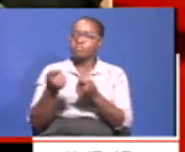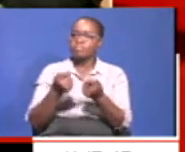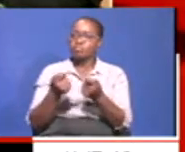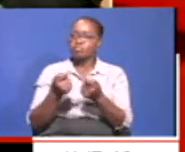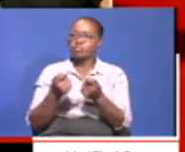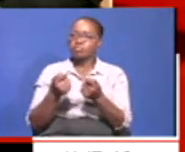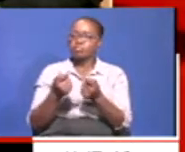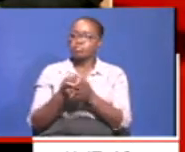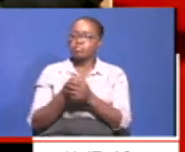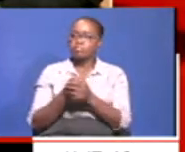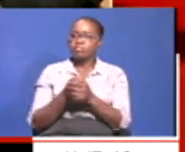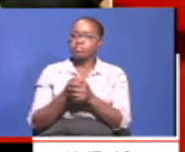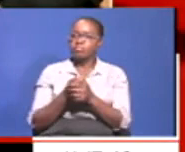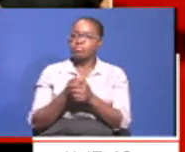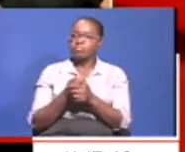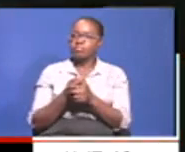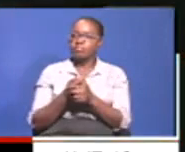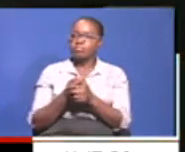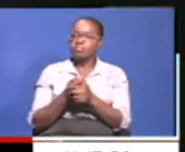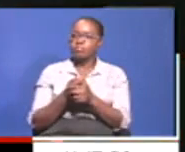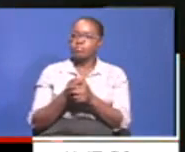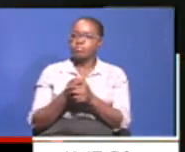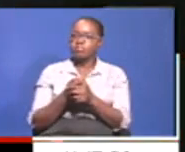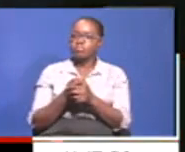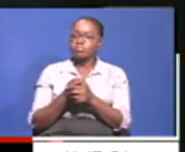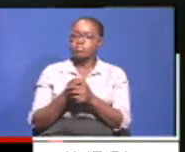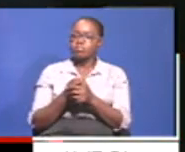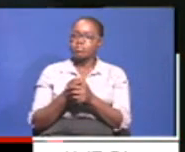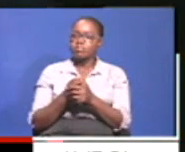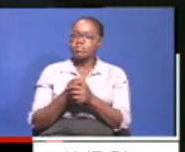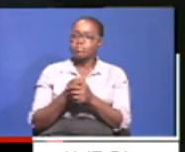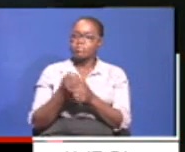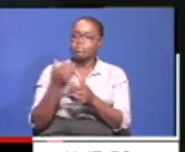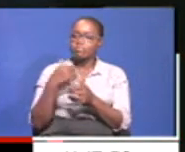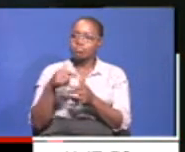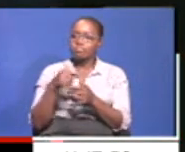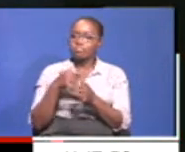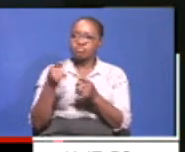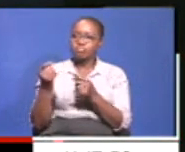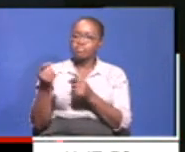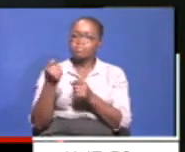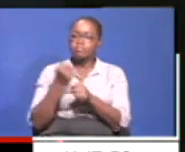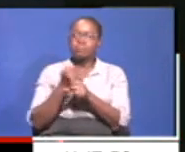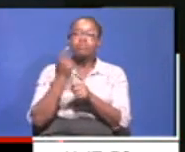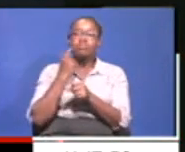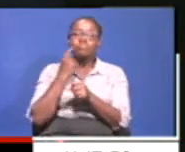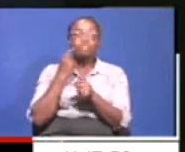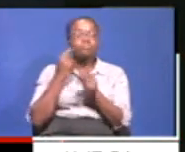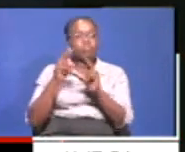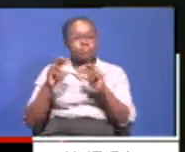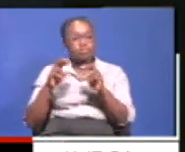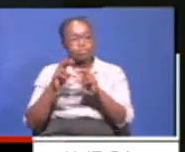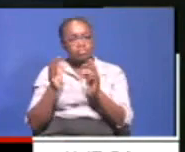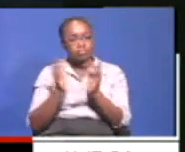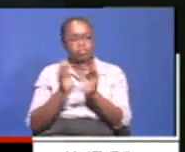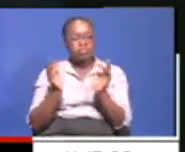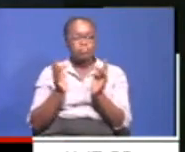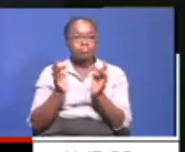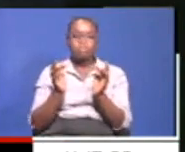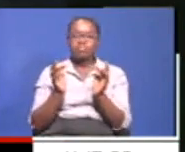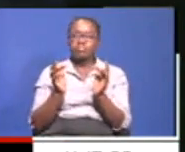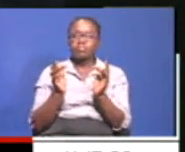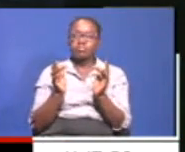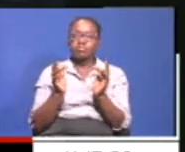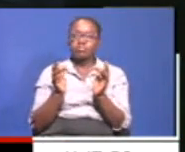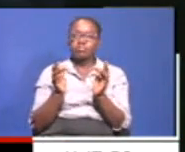itinerary? So we've been out to George's workshop, went through the car, checked it, tested it, and